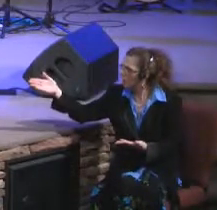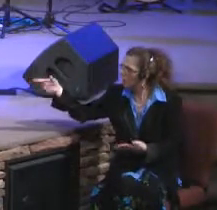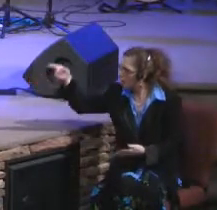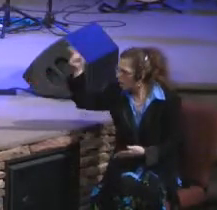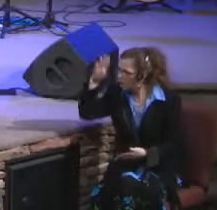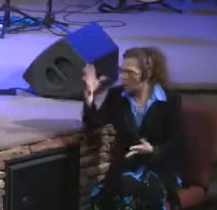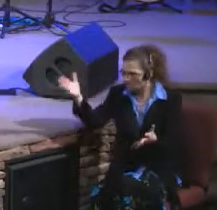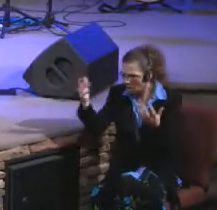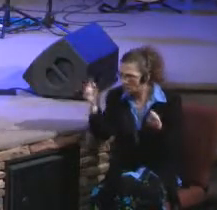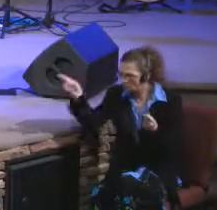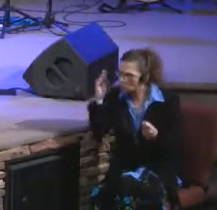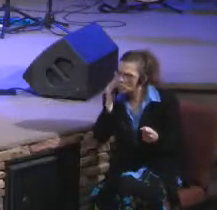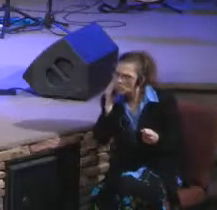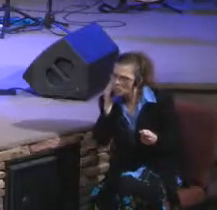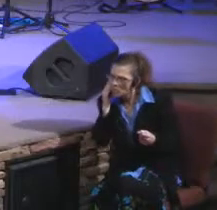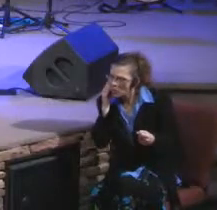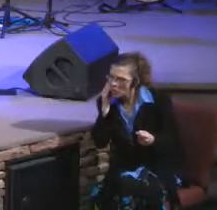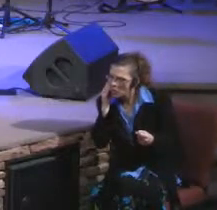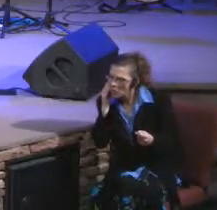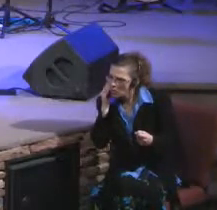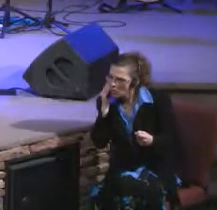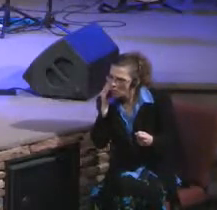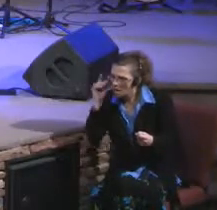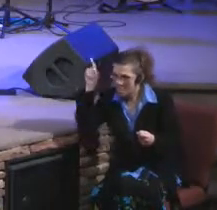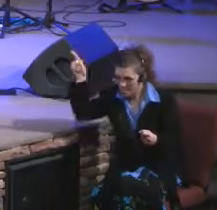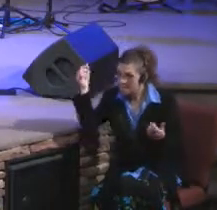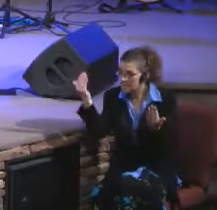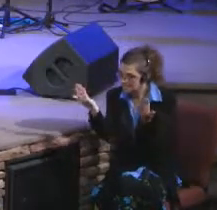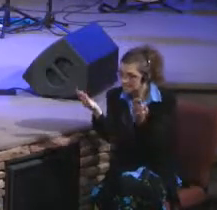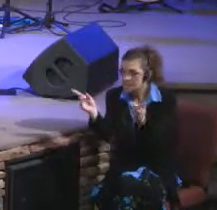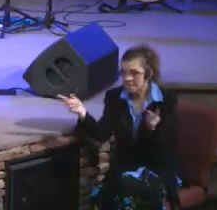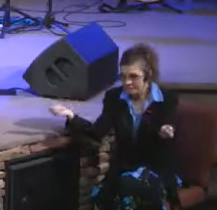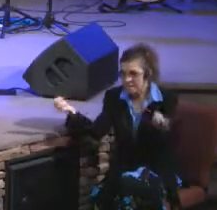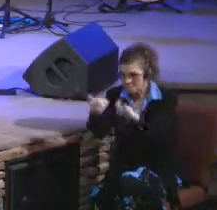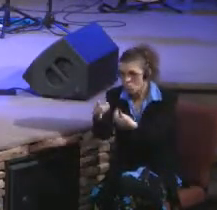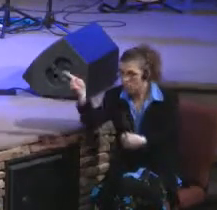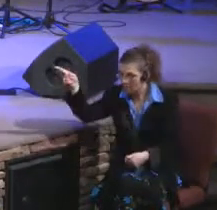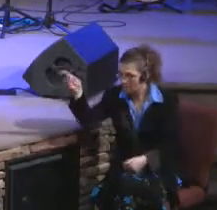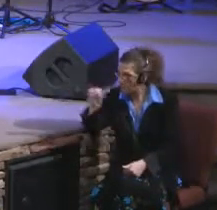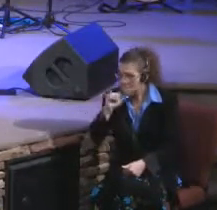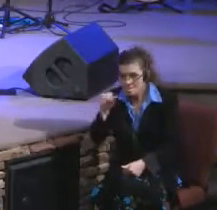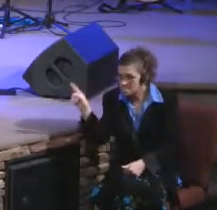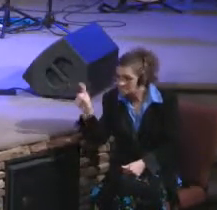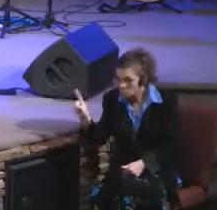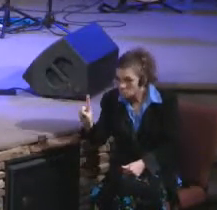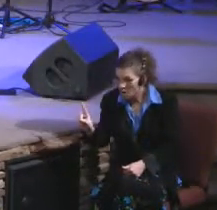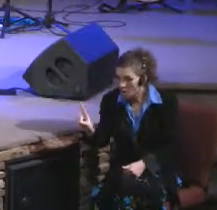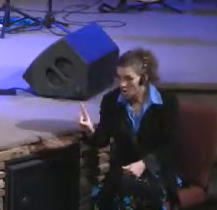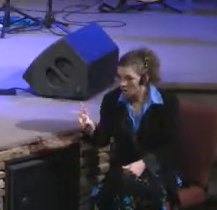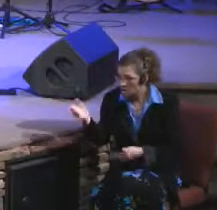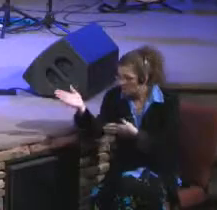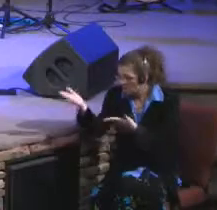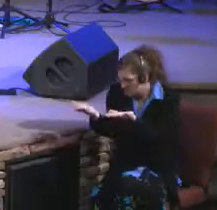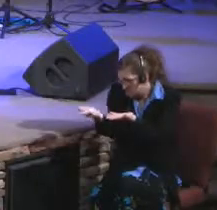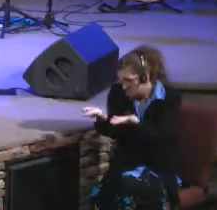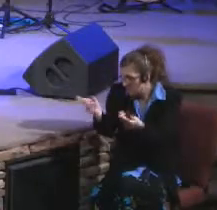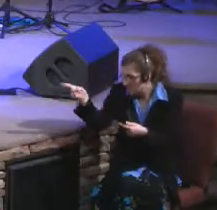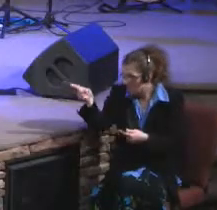God wants you to know that he's with you. Listen, this is not something that